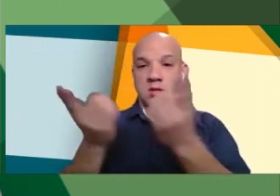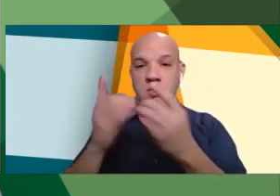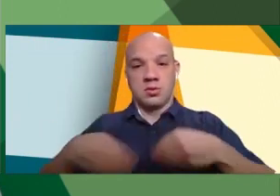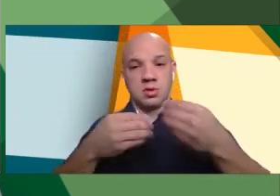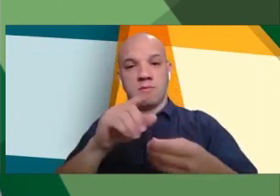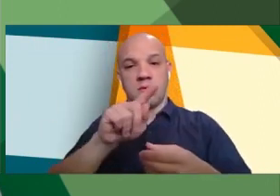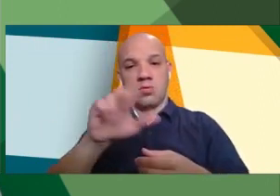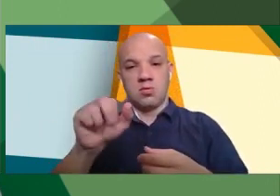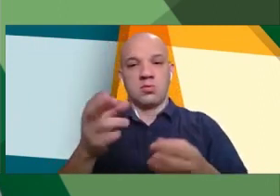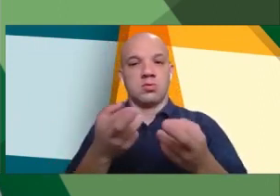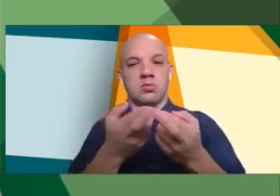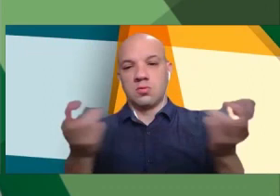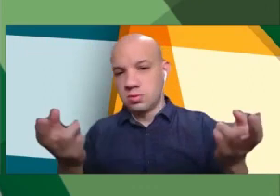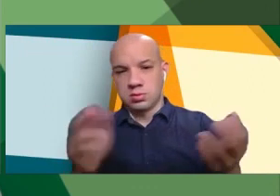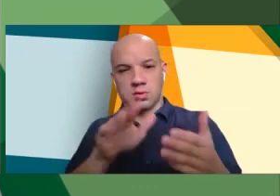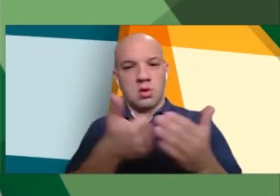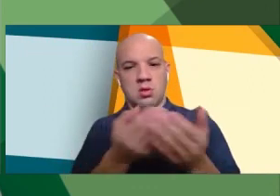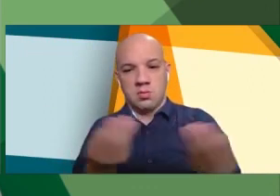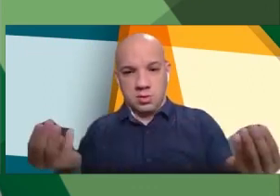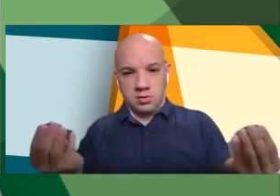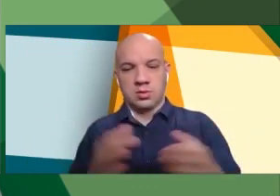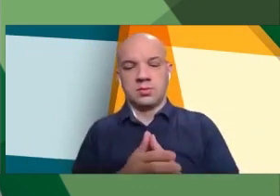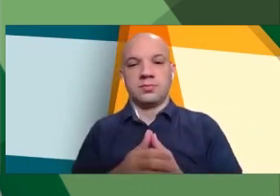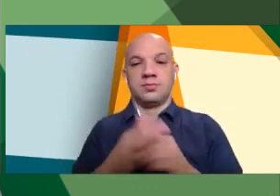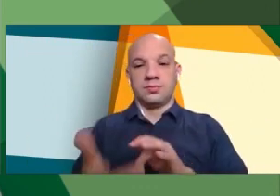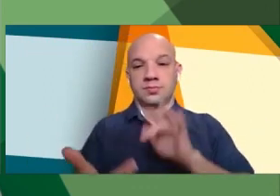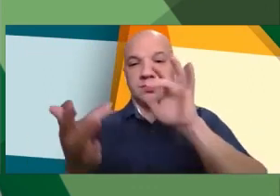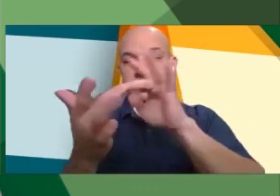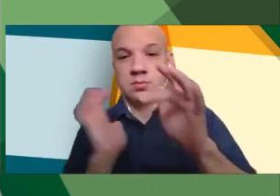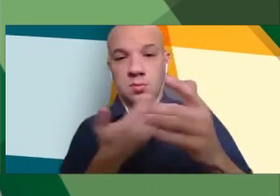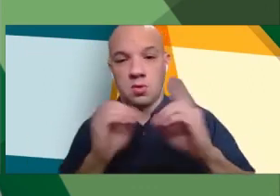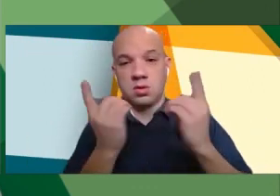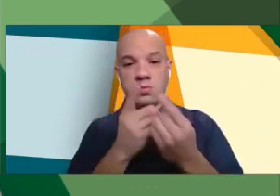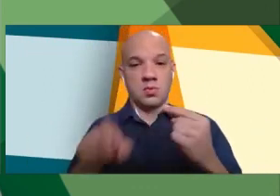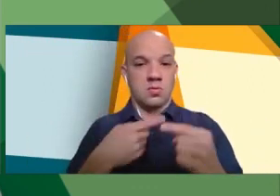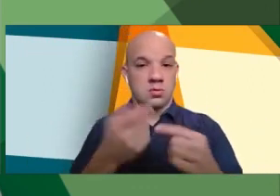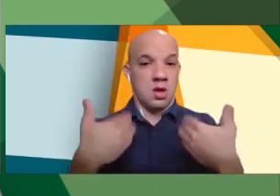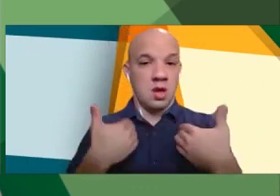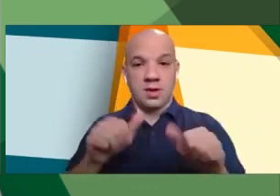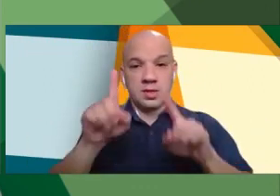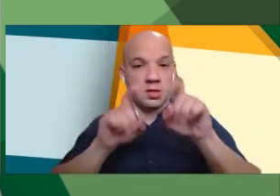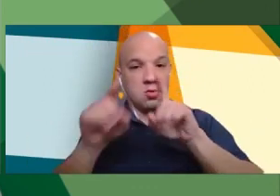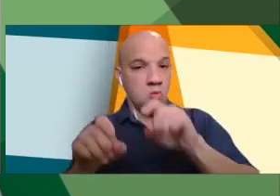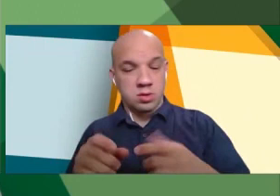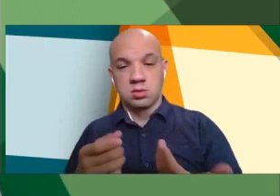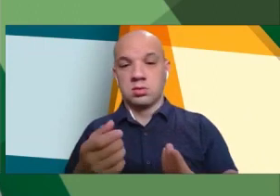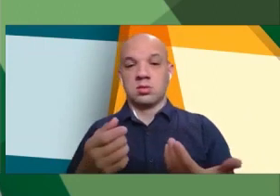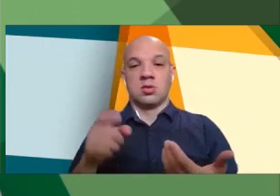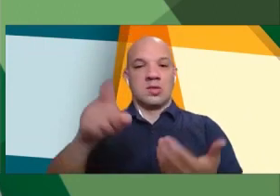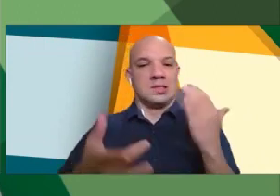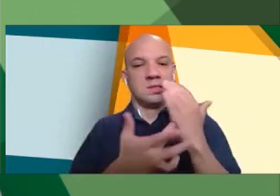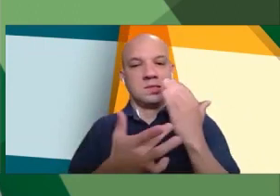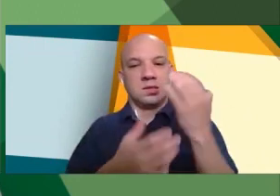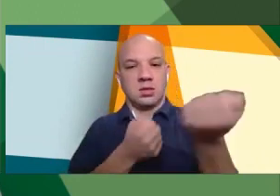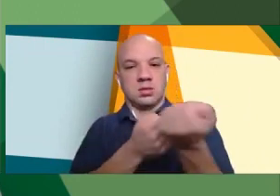tools, resources, and other material, reaching out to our department when you have questions or need technical